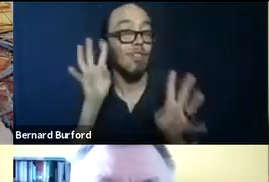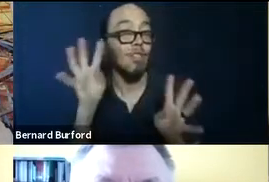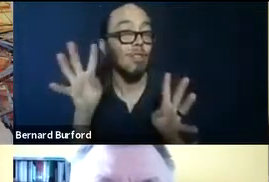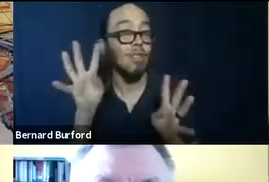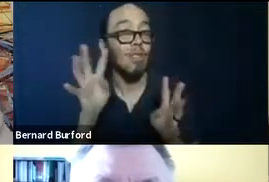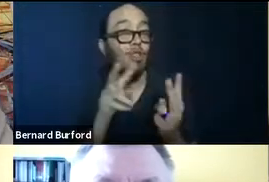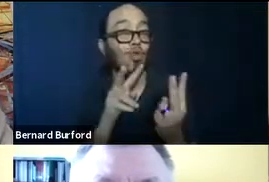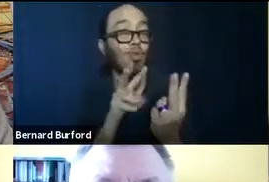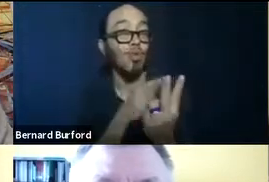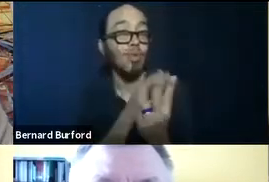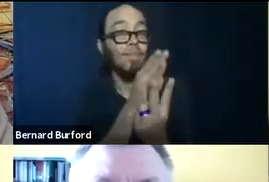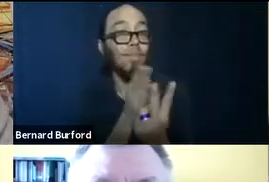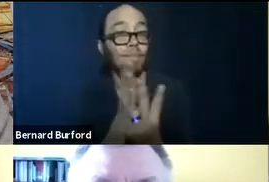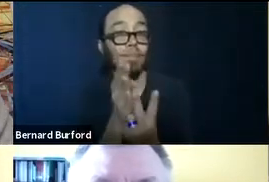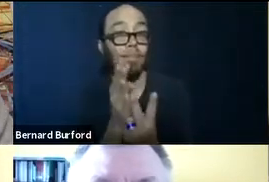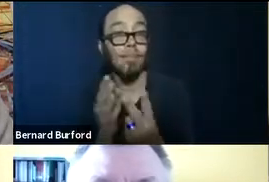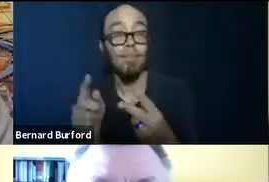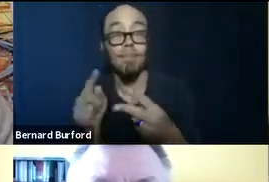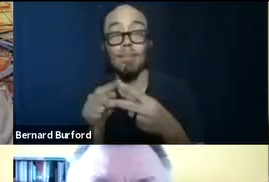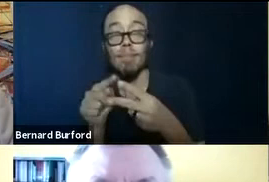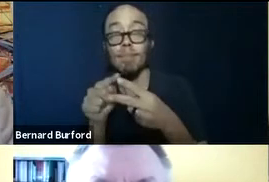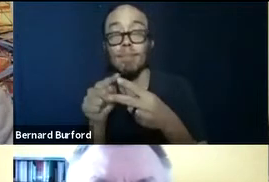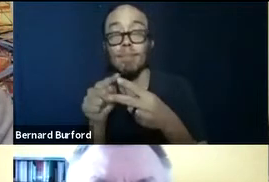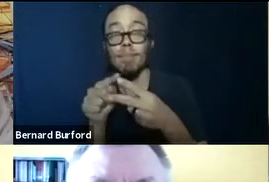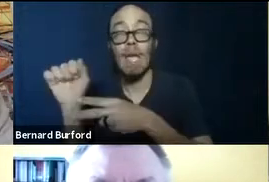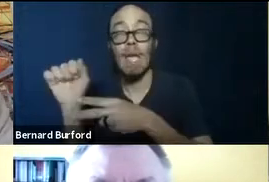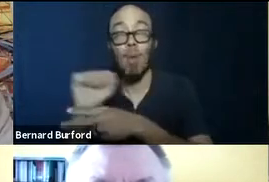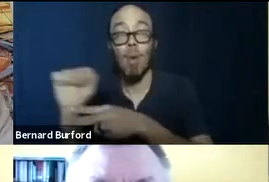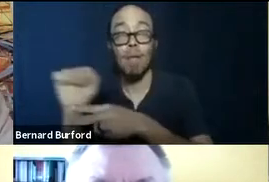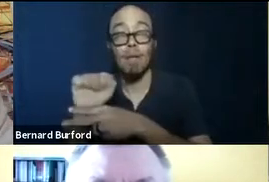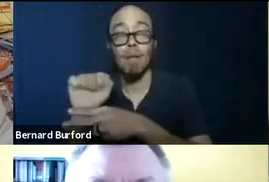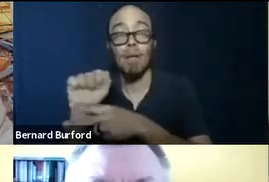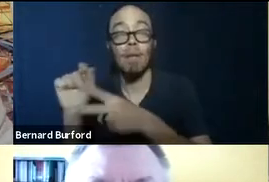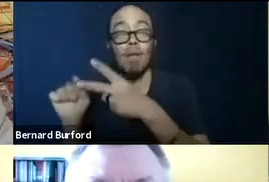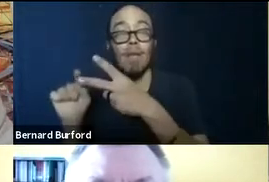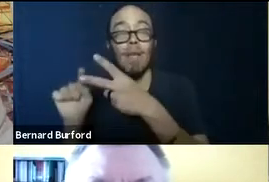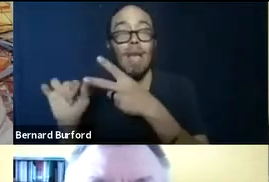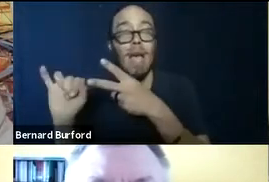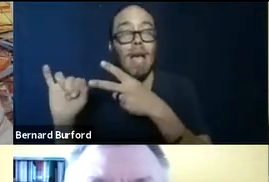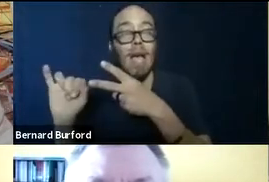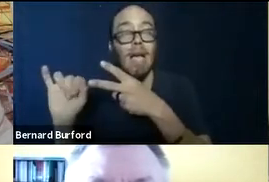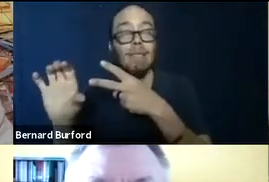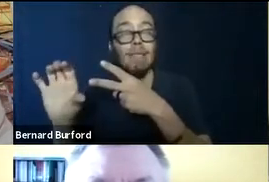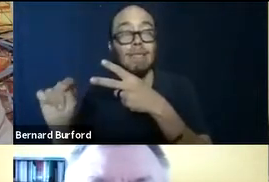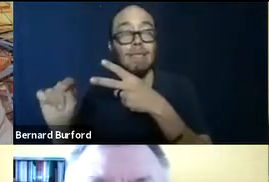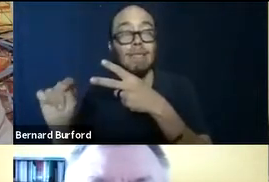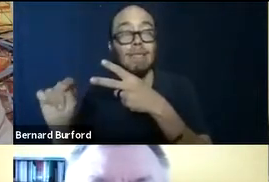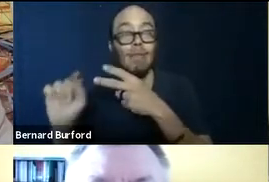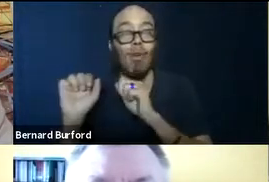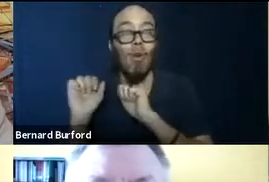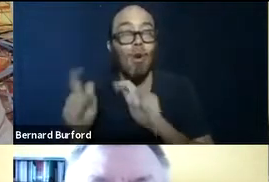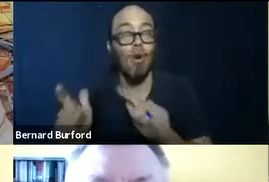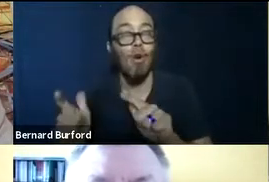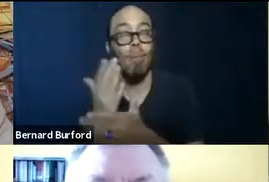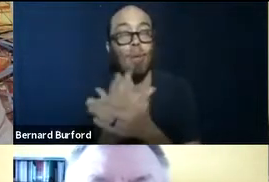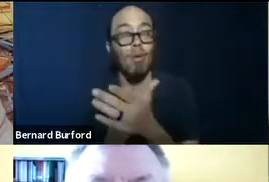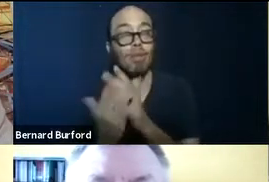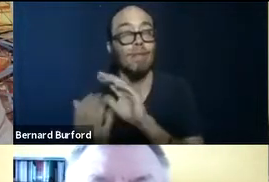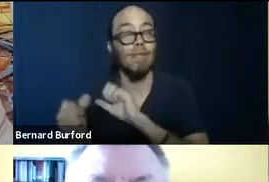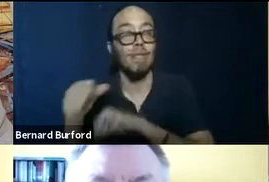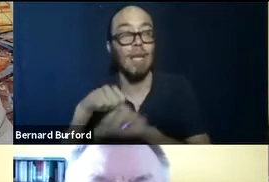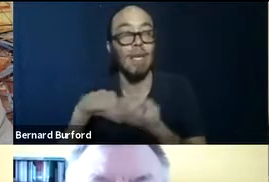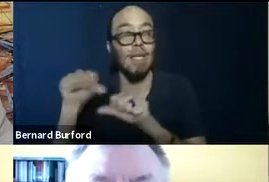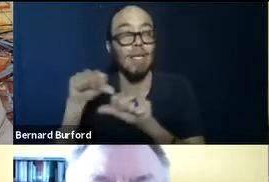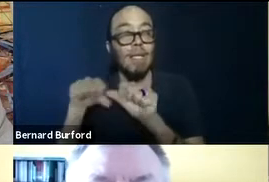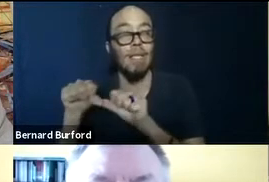fields. First, in employment, and second, in ICT, from all sectors of society. For the